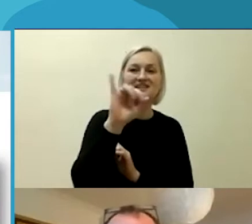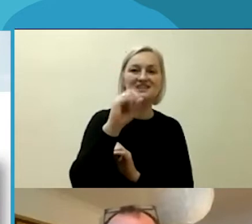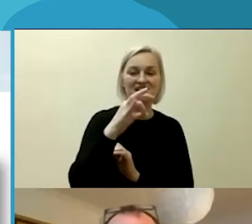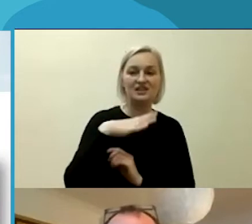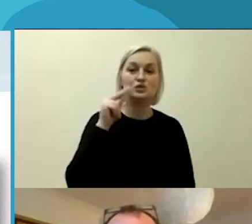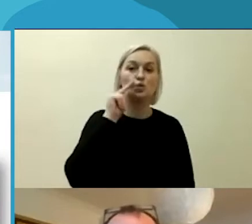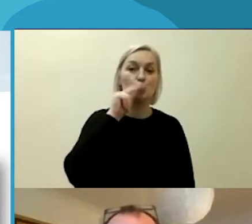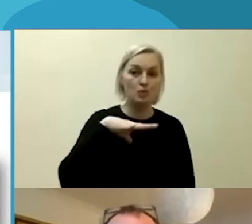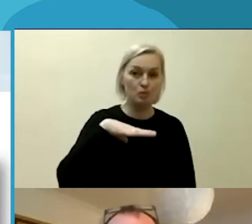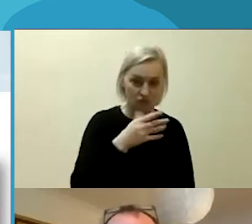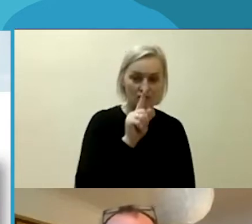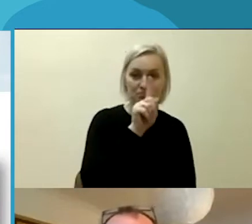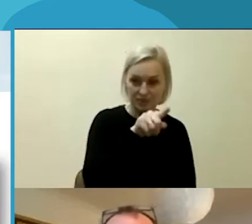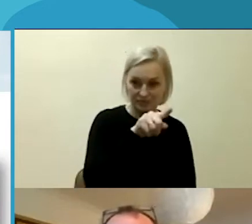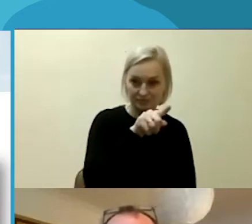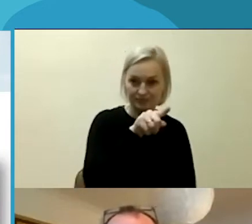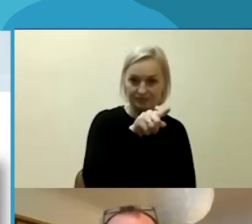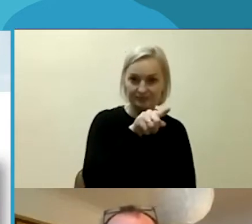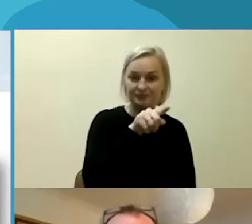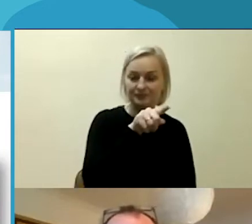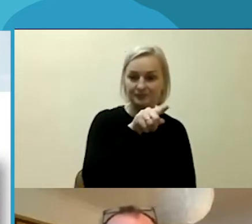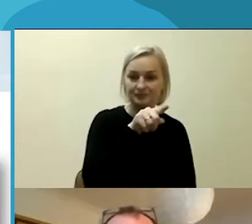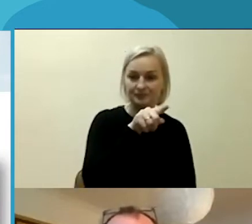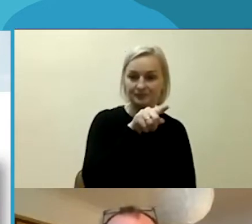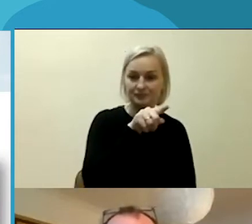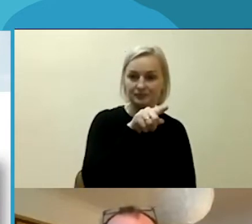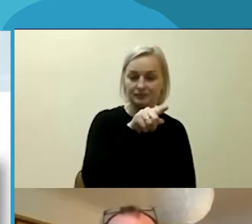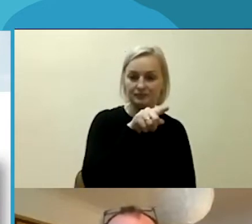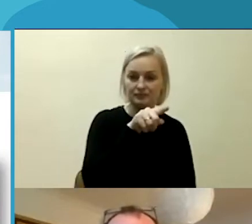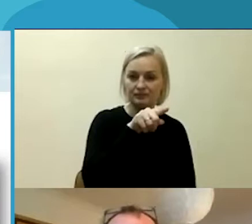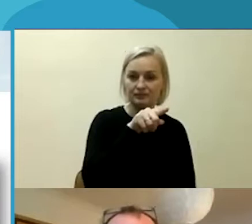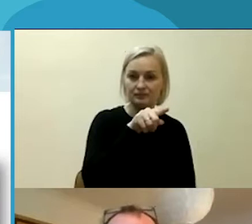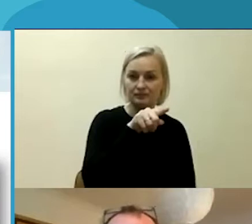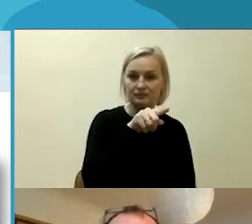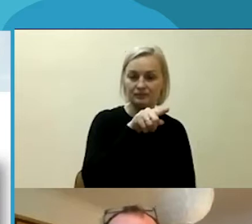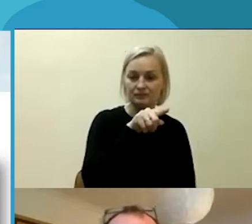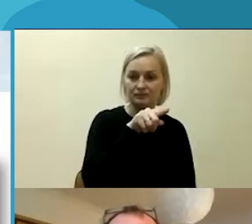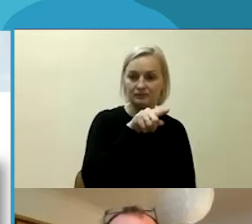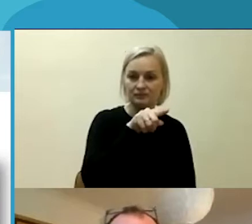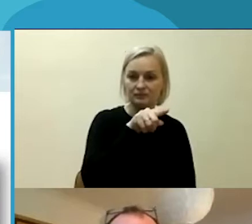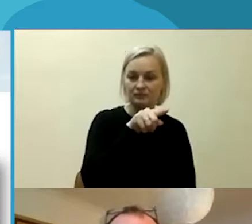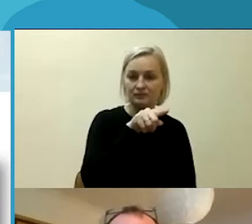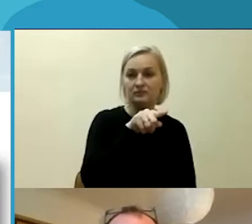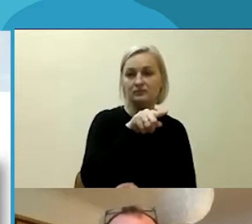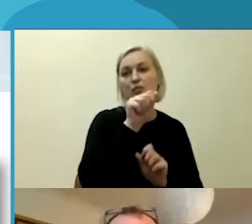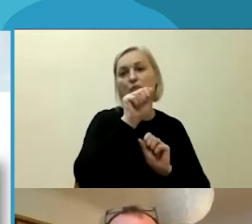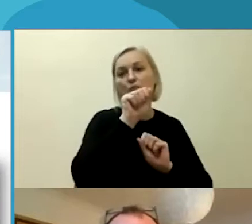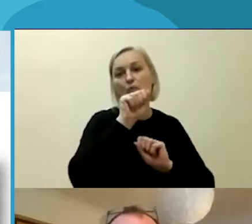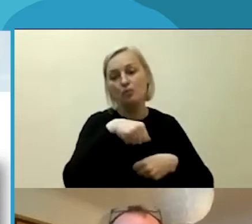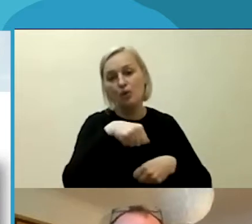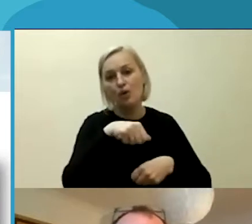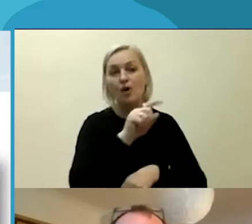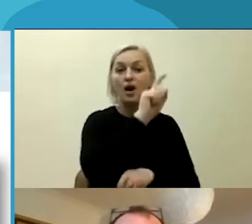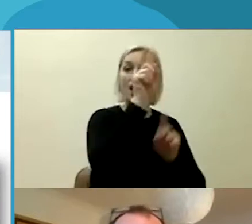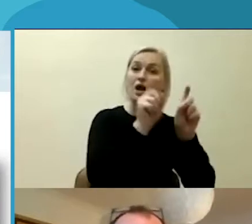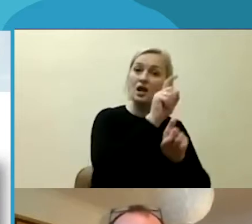won't cause us any damage. Or you can fill out a questionnaire, and I'll just ask you to write the word test in big letters in the narrative so